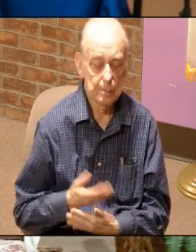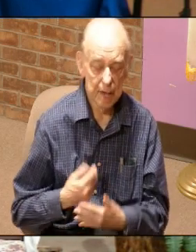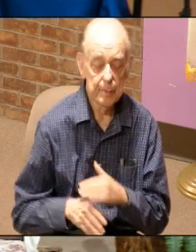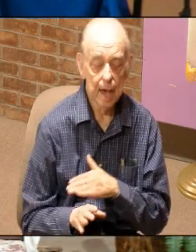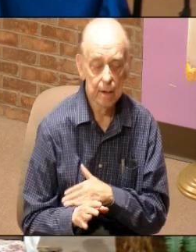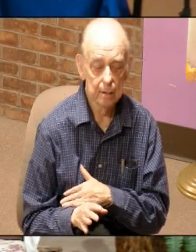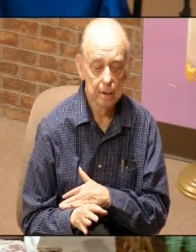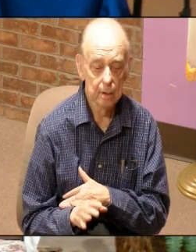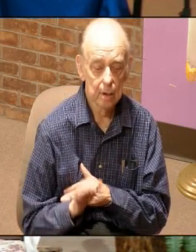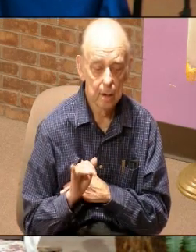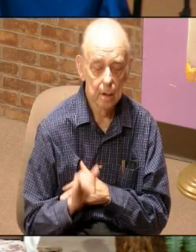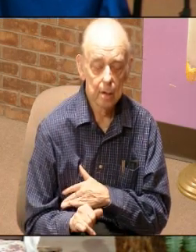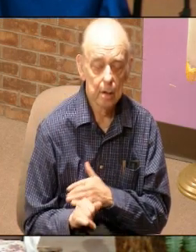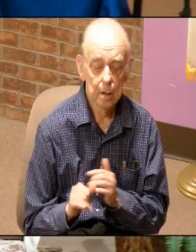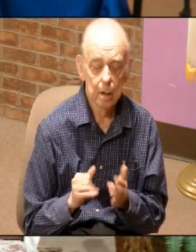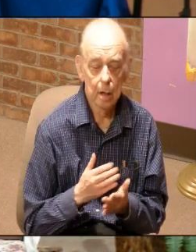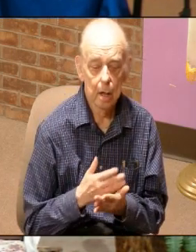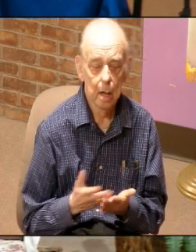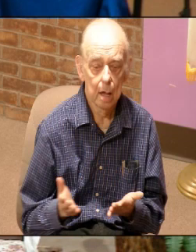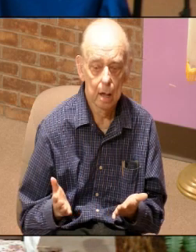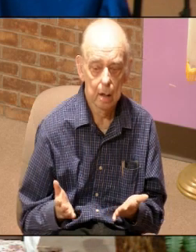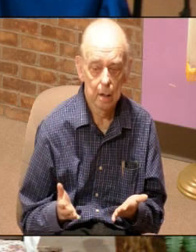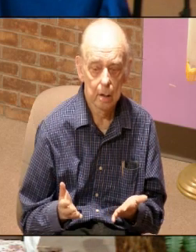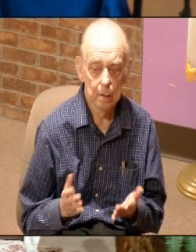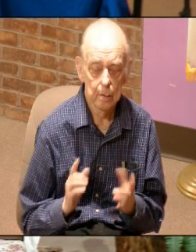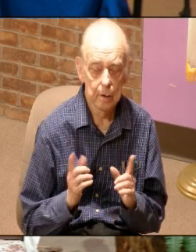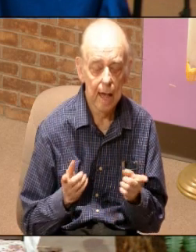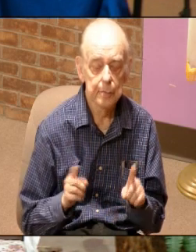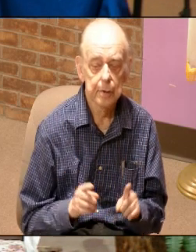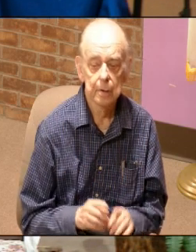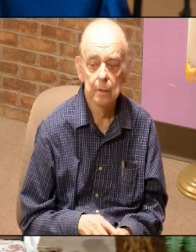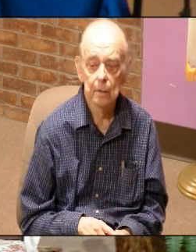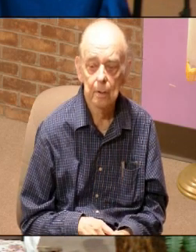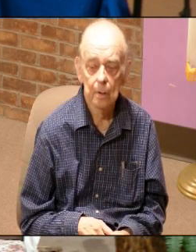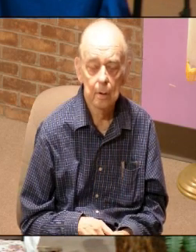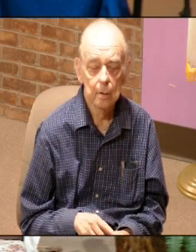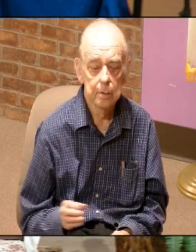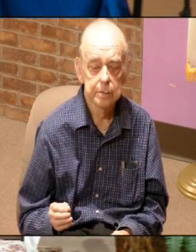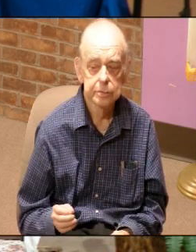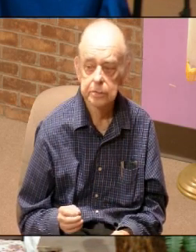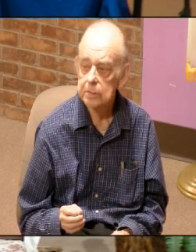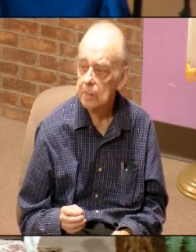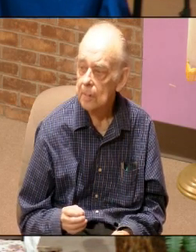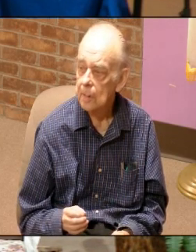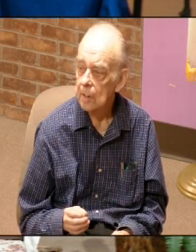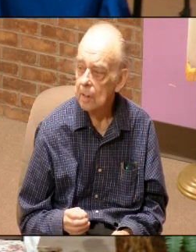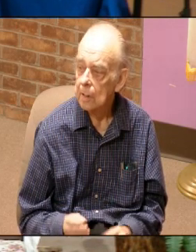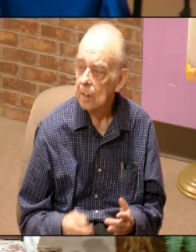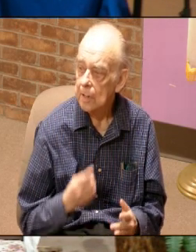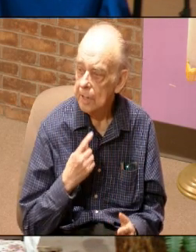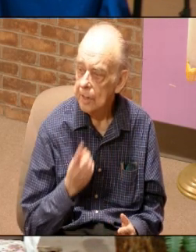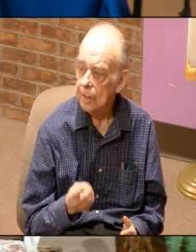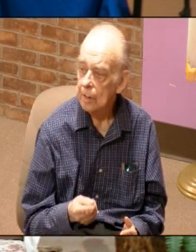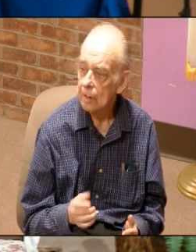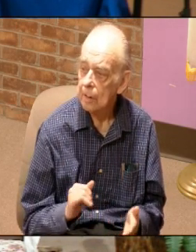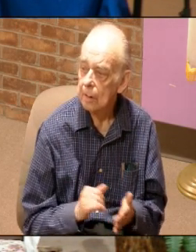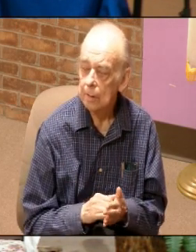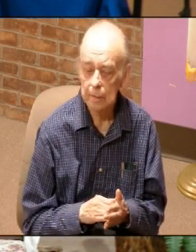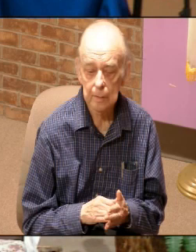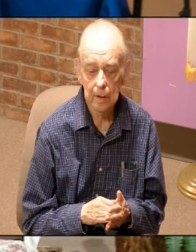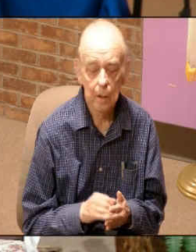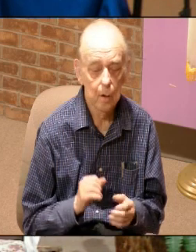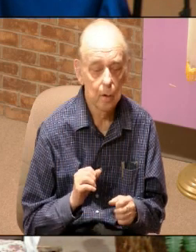Because there's still some things that are going on. And may I say this to you, that